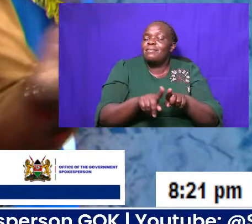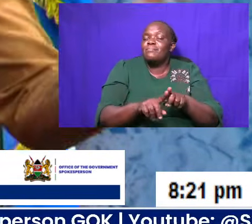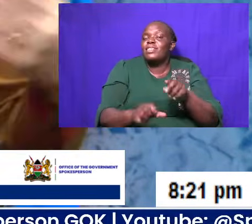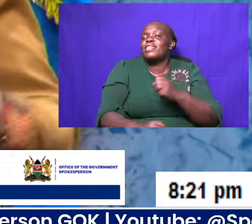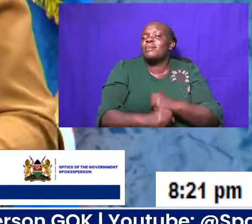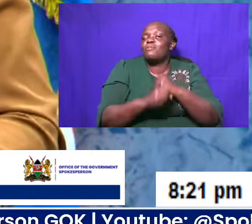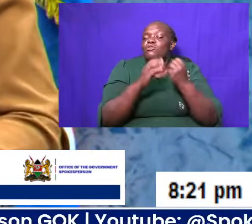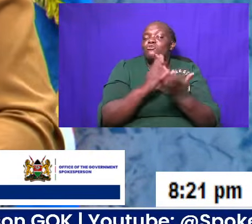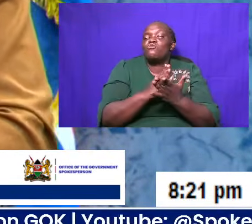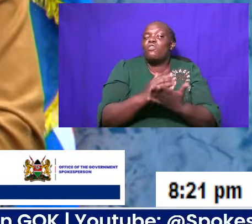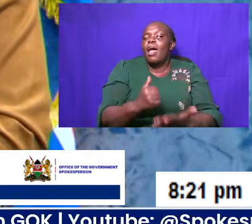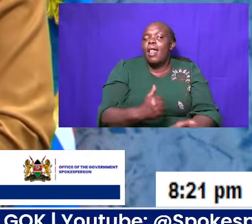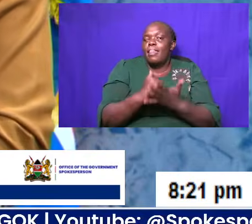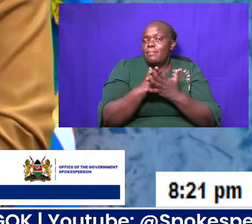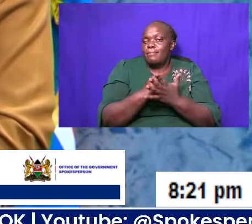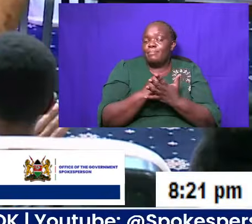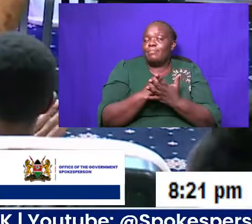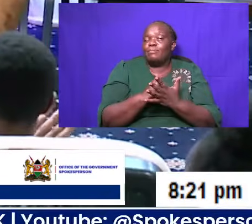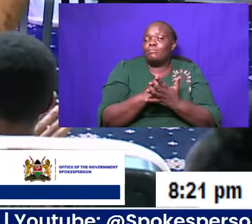unaona wasaidie?